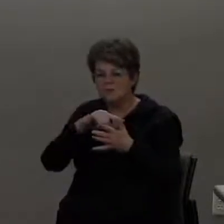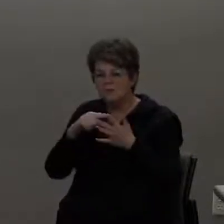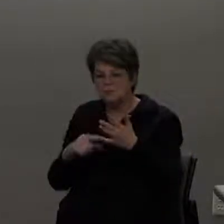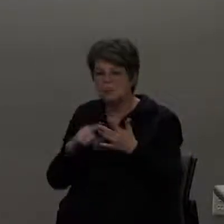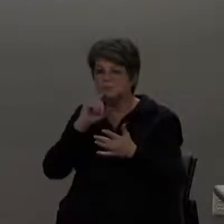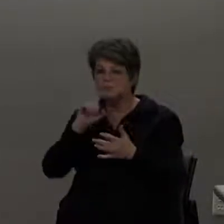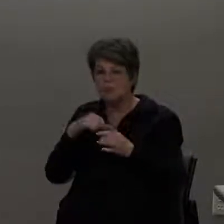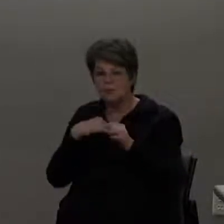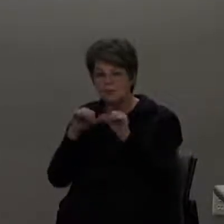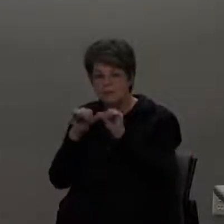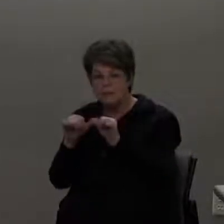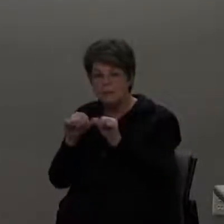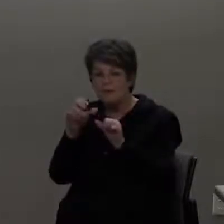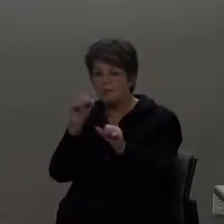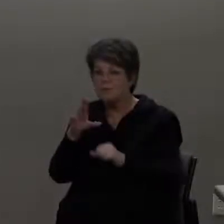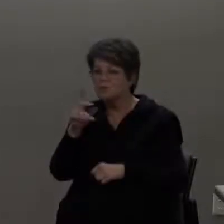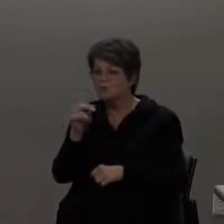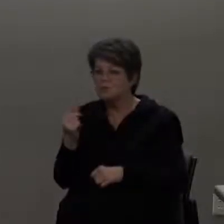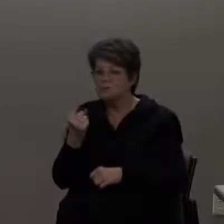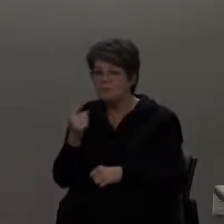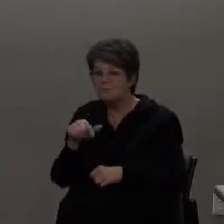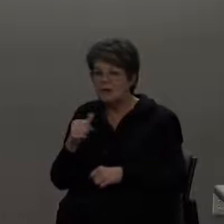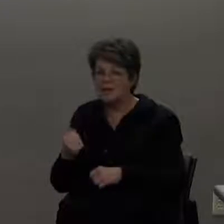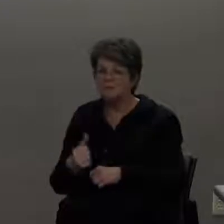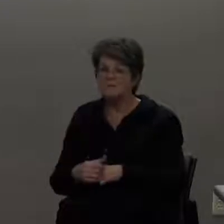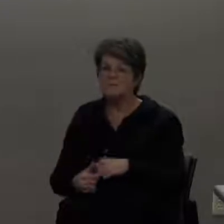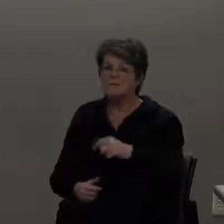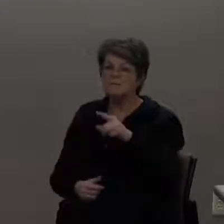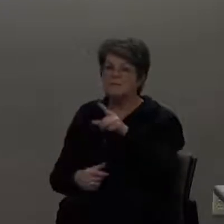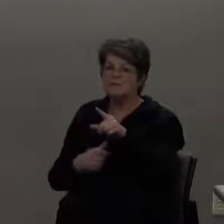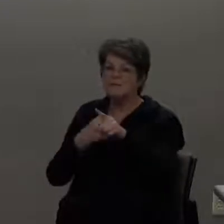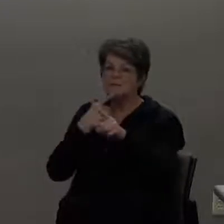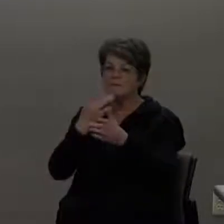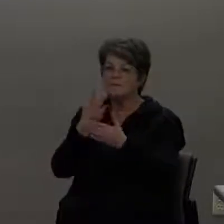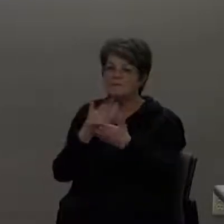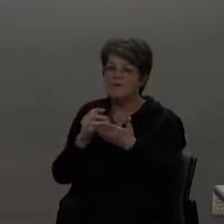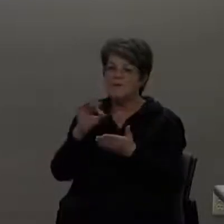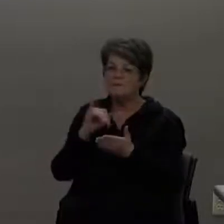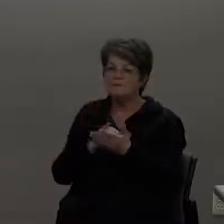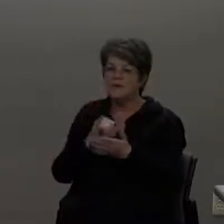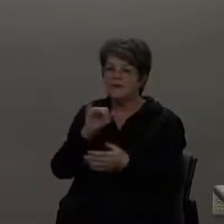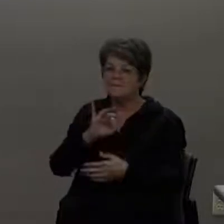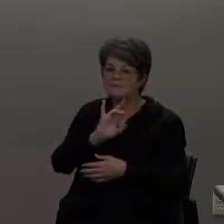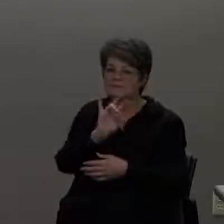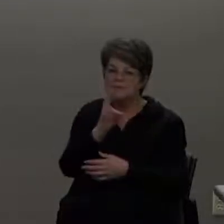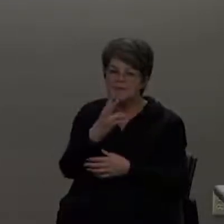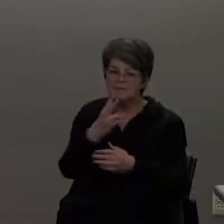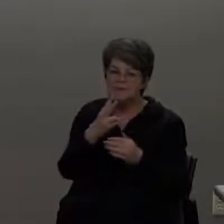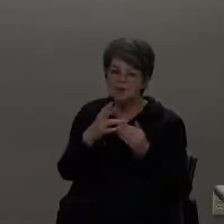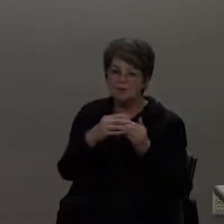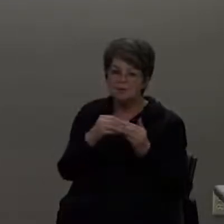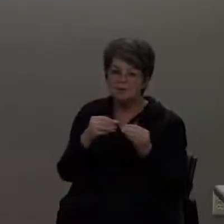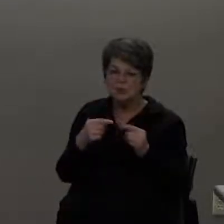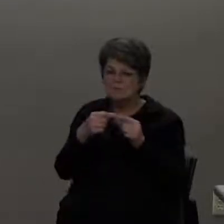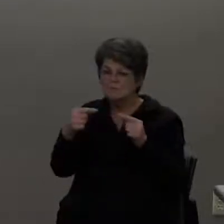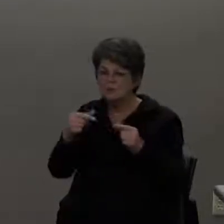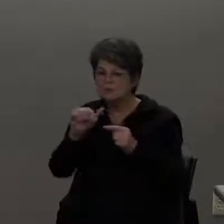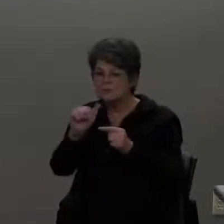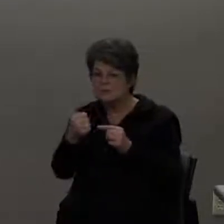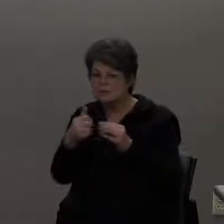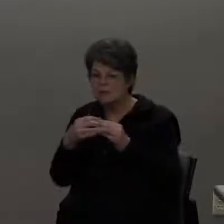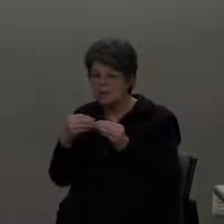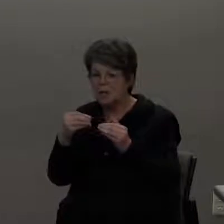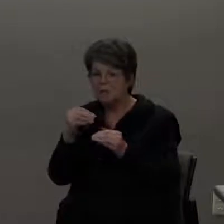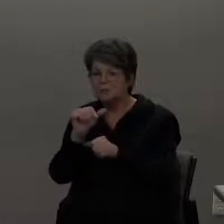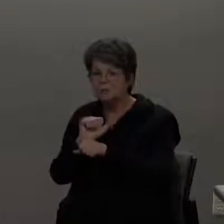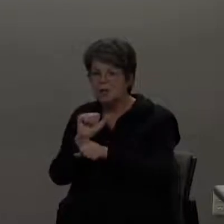And should we continue to do them or should we do something else? And part of that is whether there's $7 jobs versus $10 an hour jobs. So, correct.